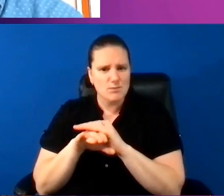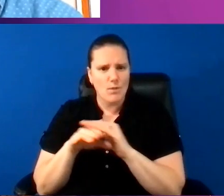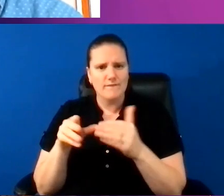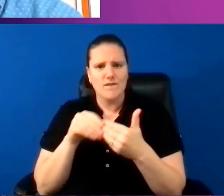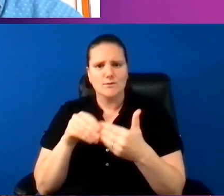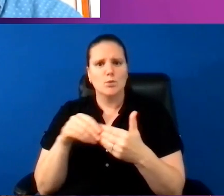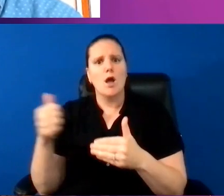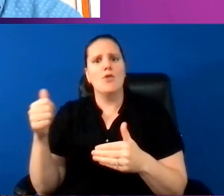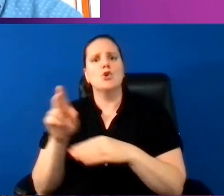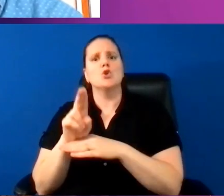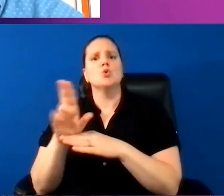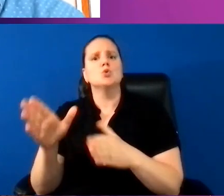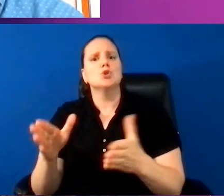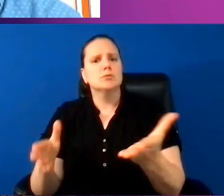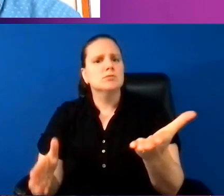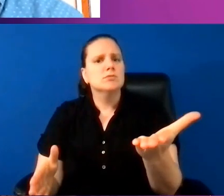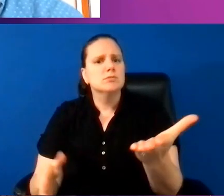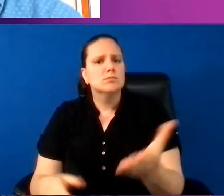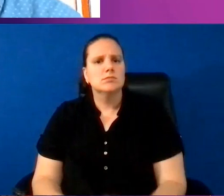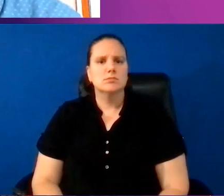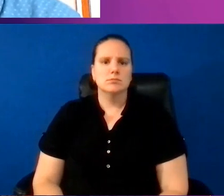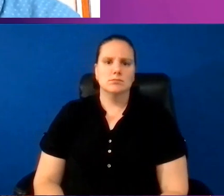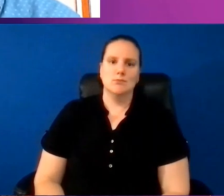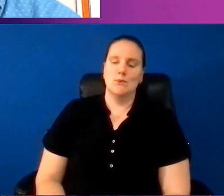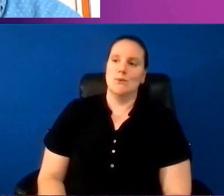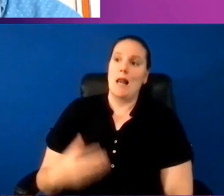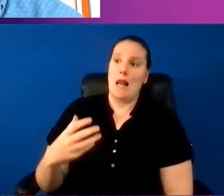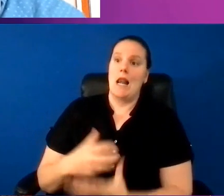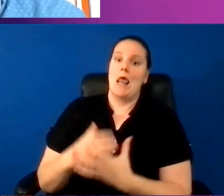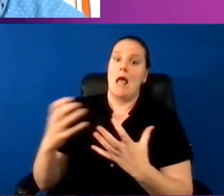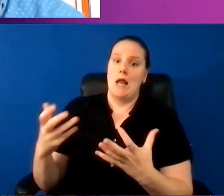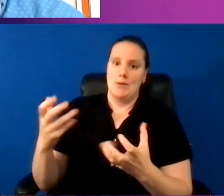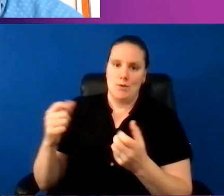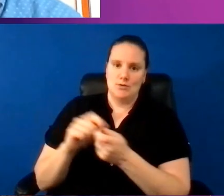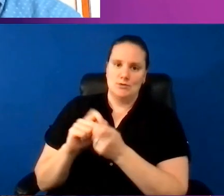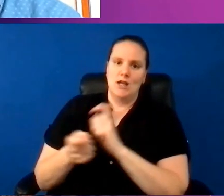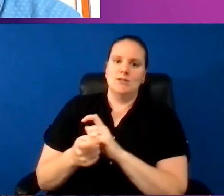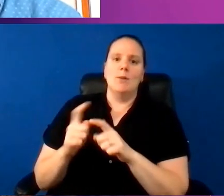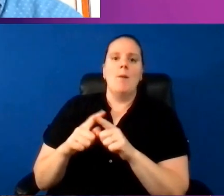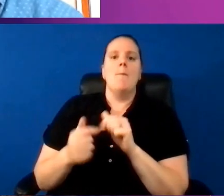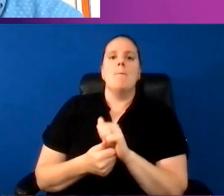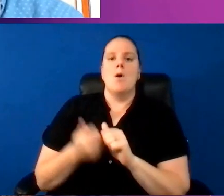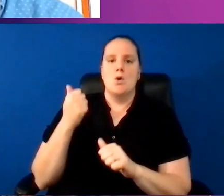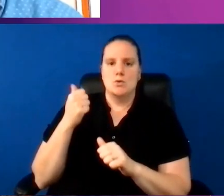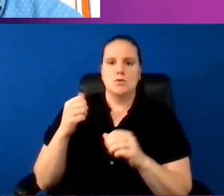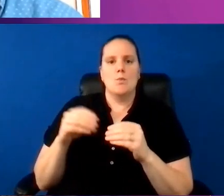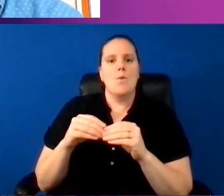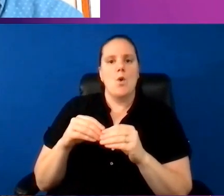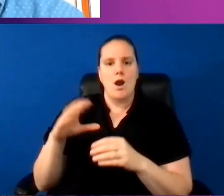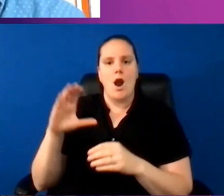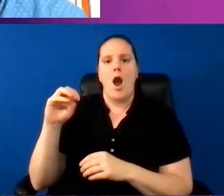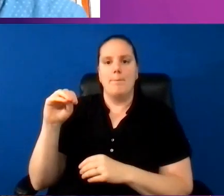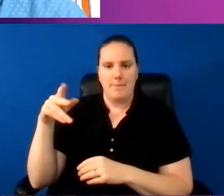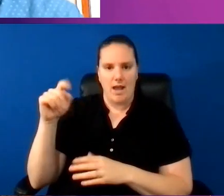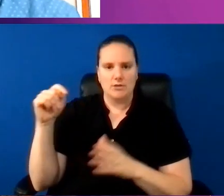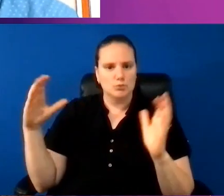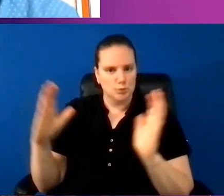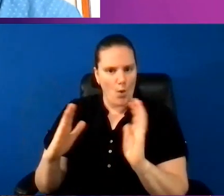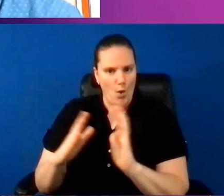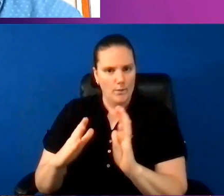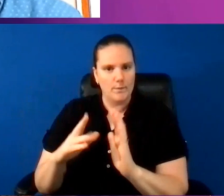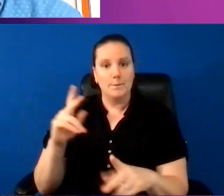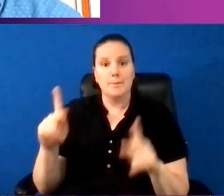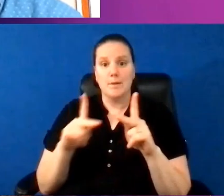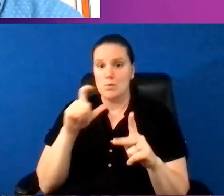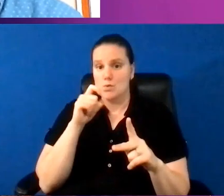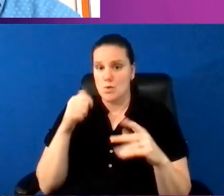other users? There's a lot of things I want to change on it, but majority is get it more compact. The people I